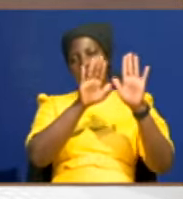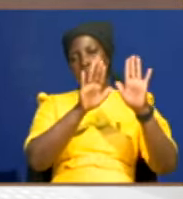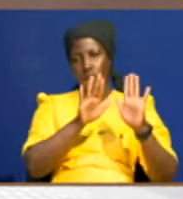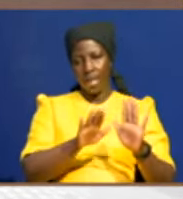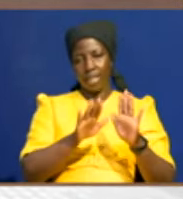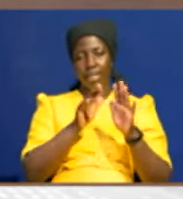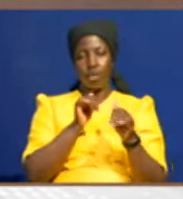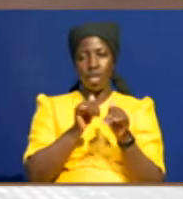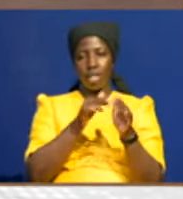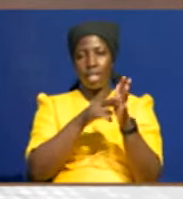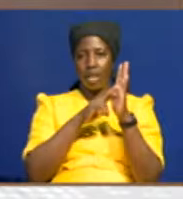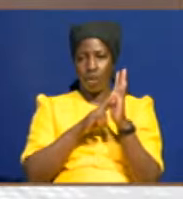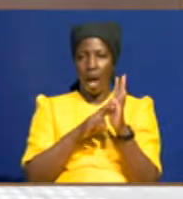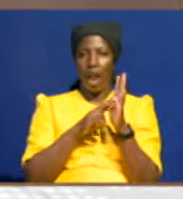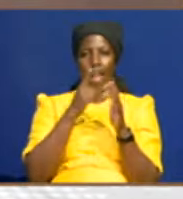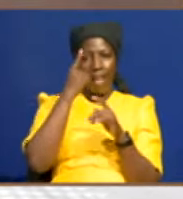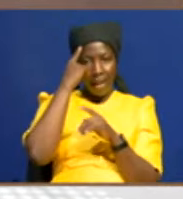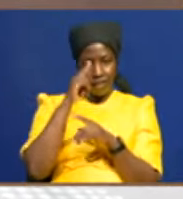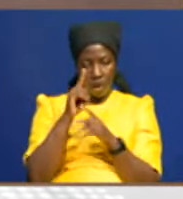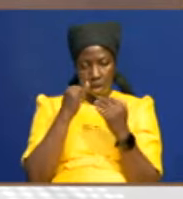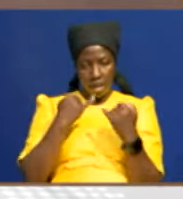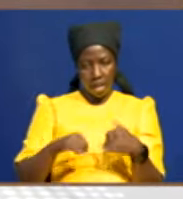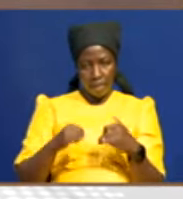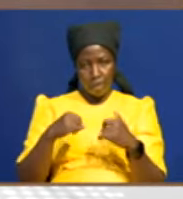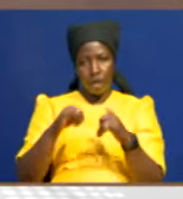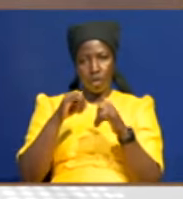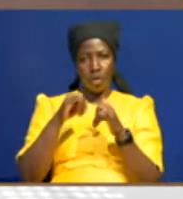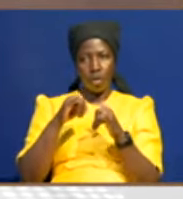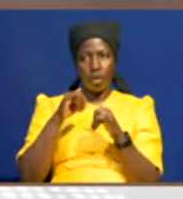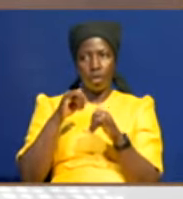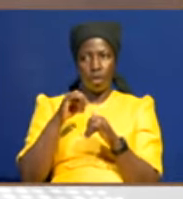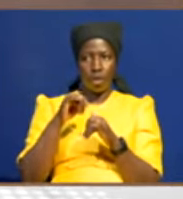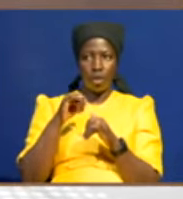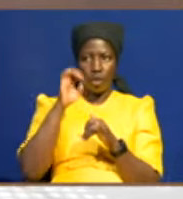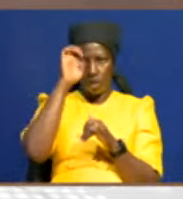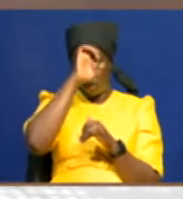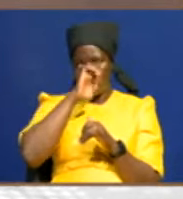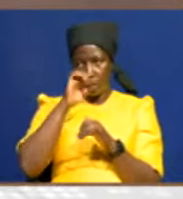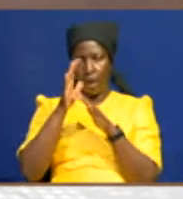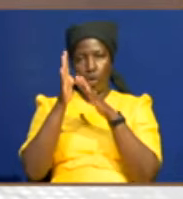necessary for implementing European climate policy in the future.